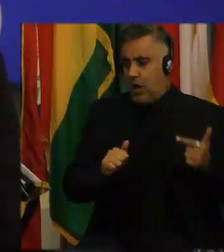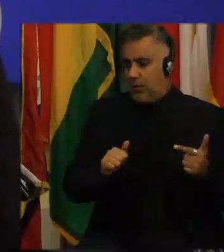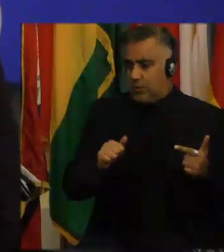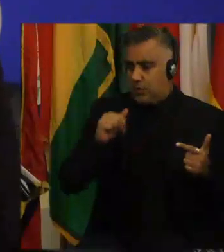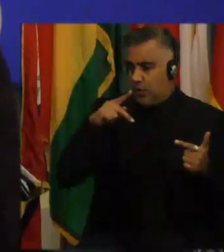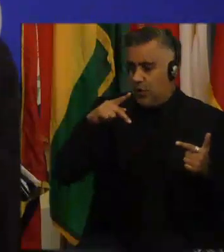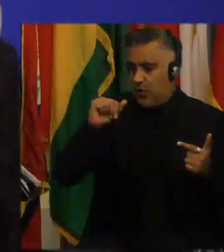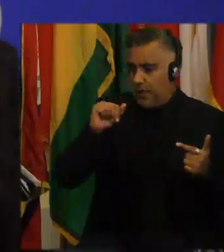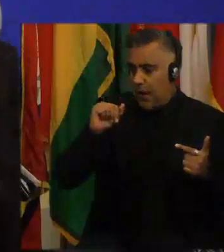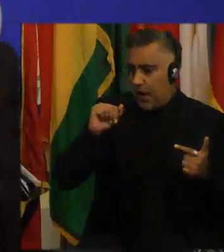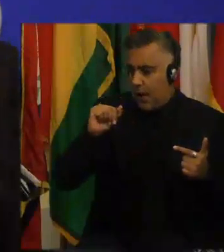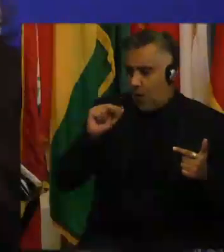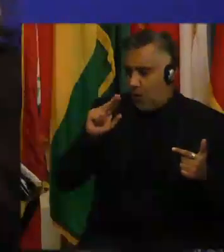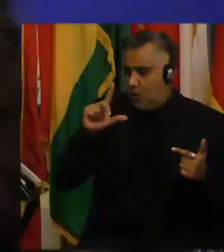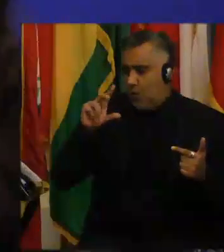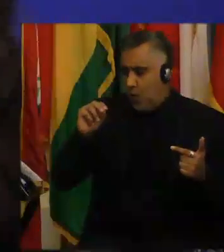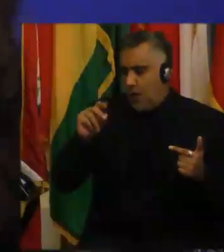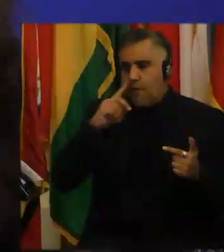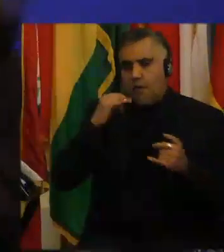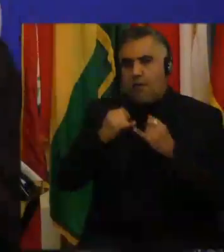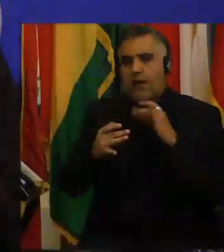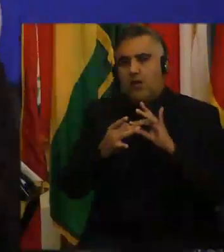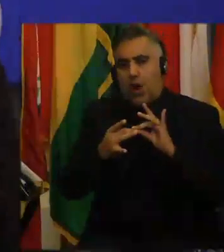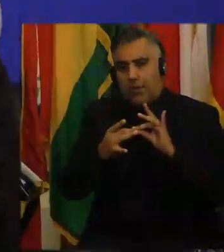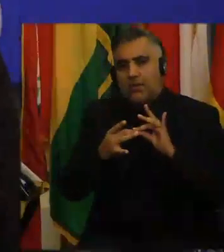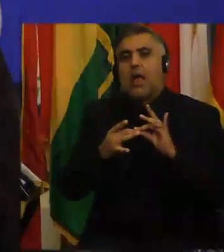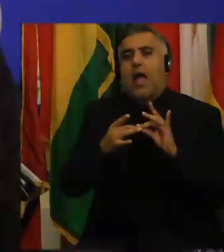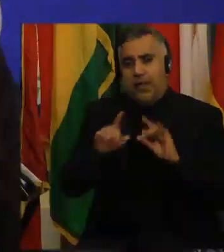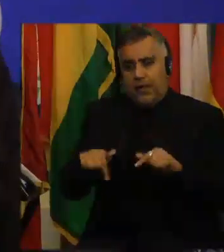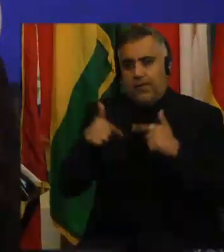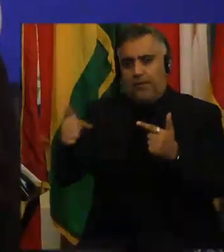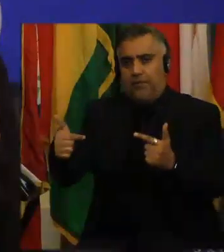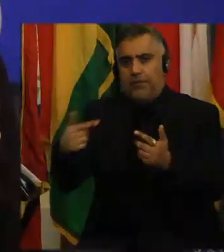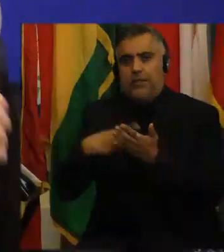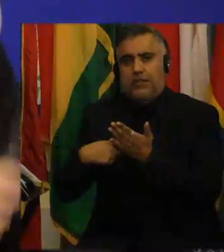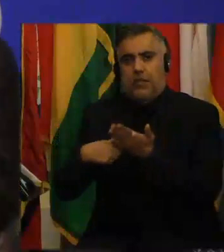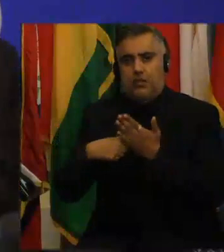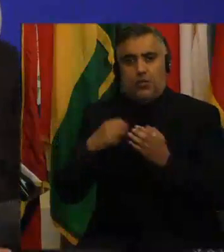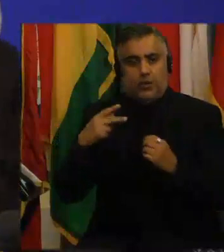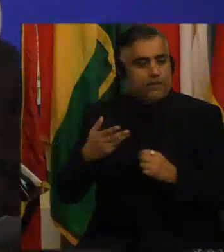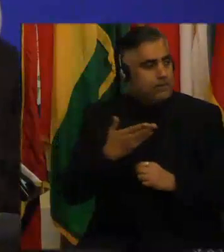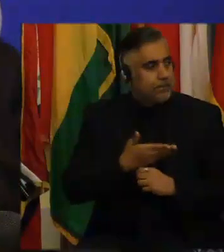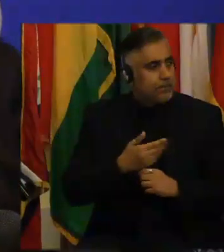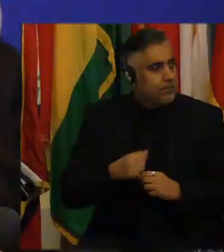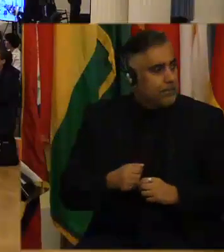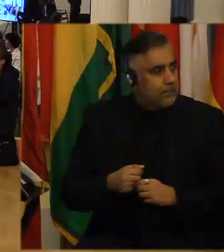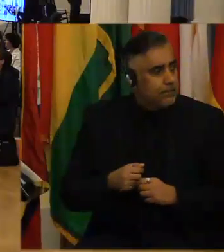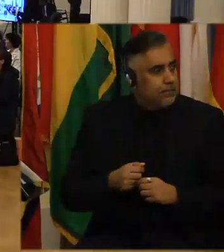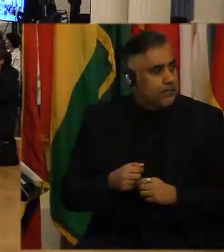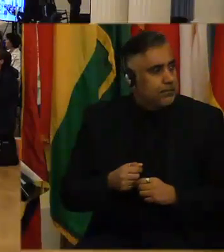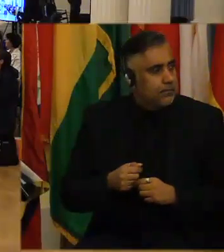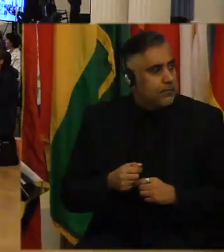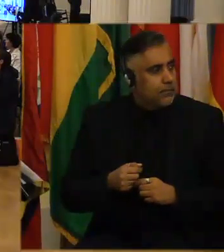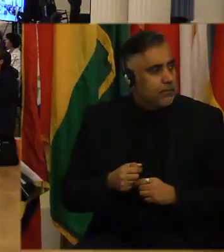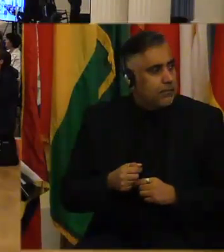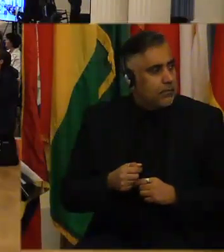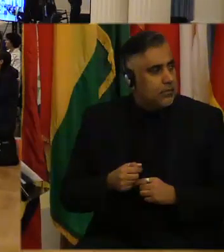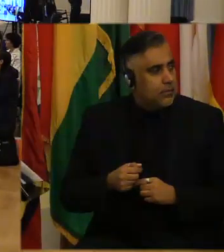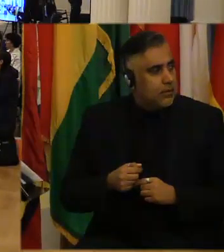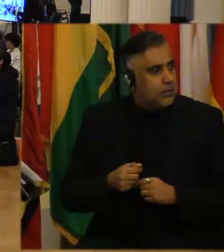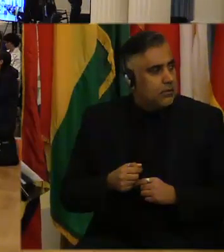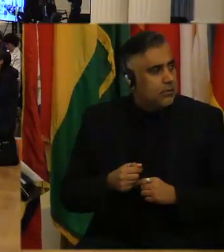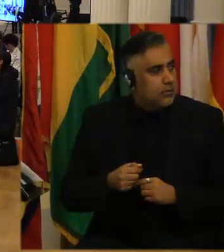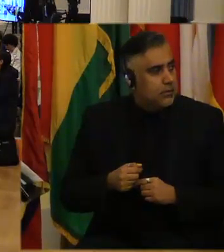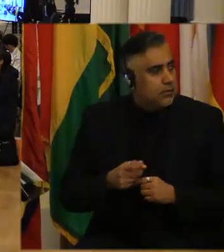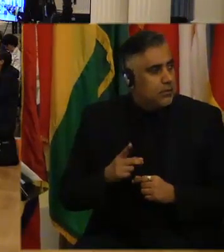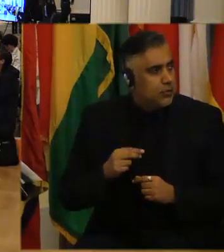for some final introductory comments before we open up a discussion. Fedide, please. Thank you.